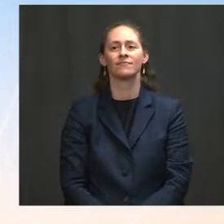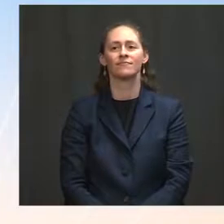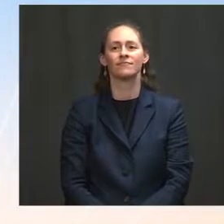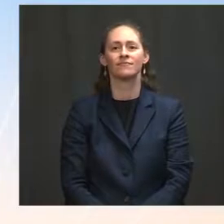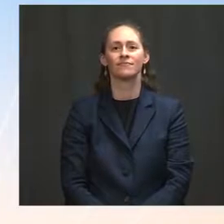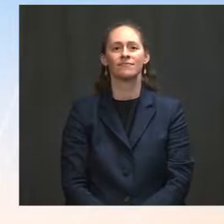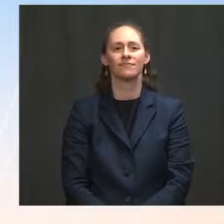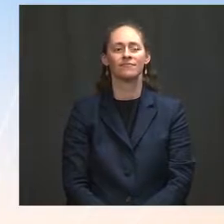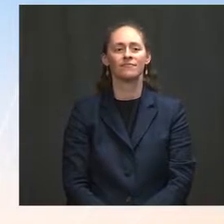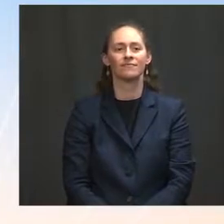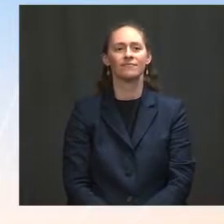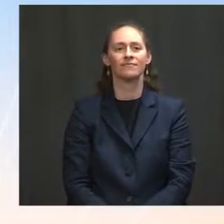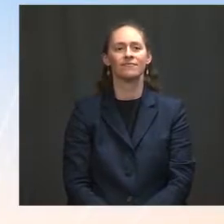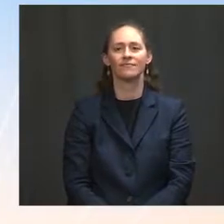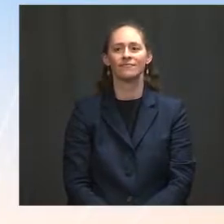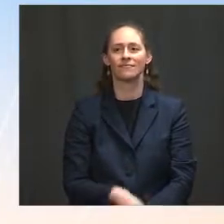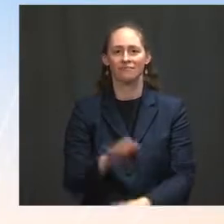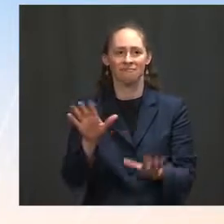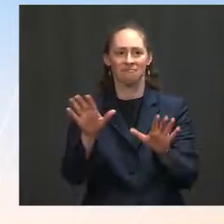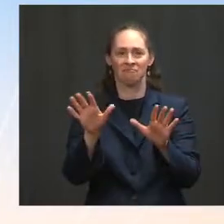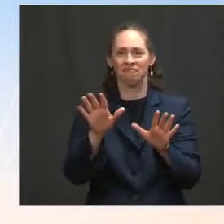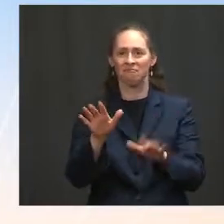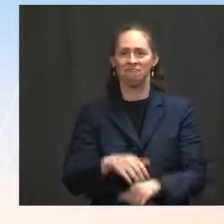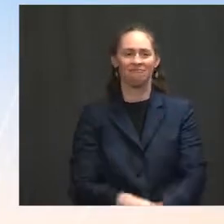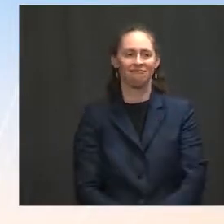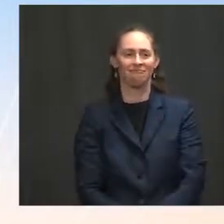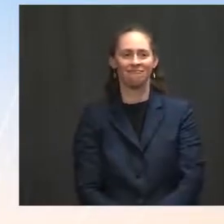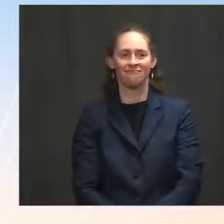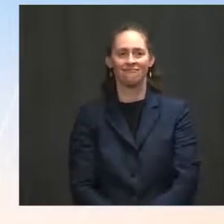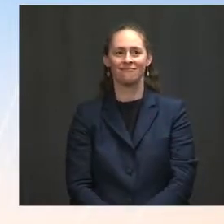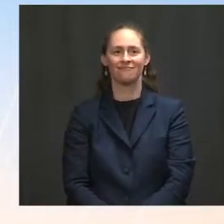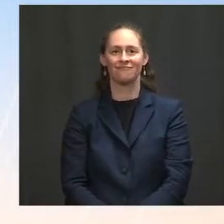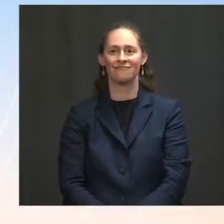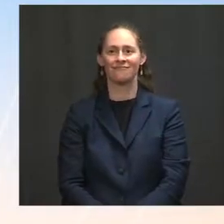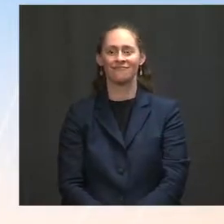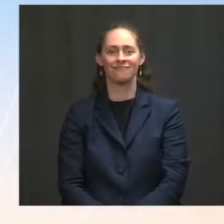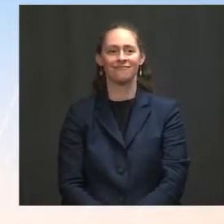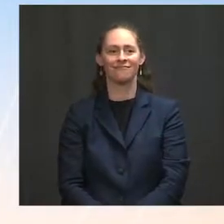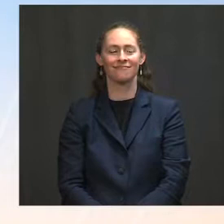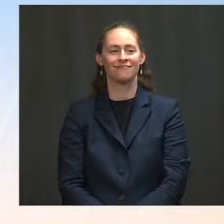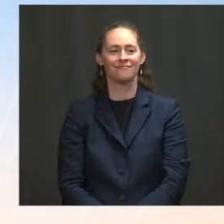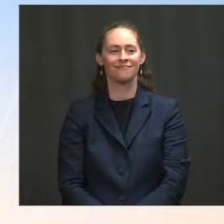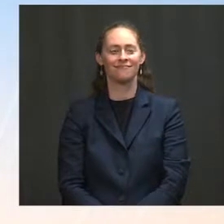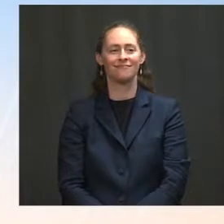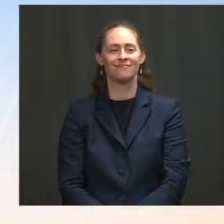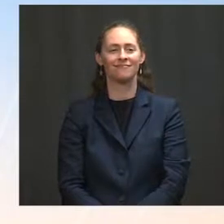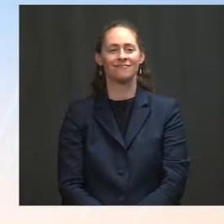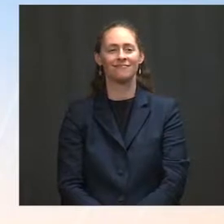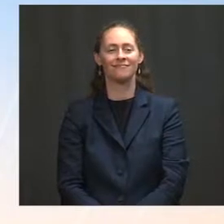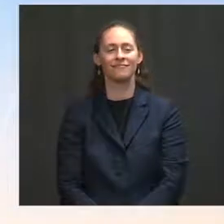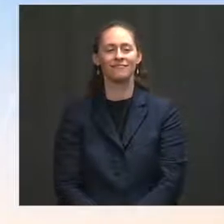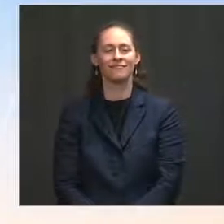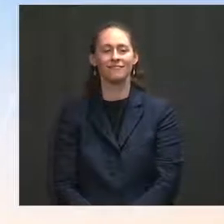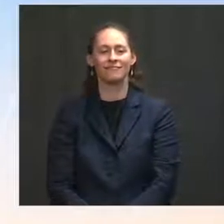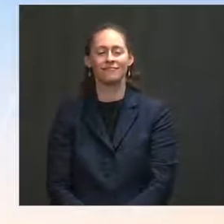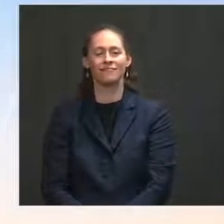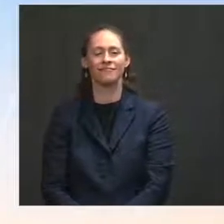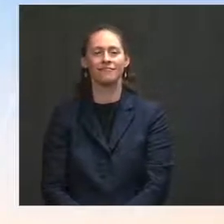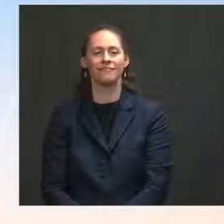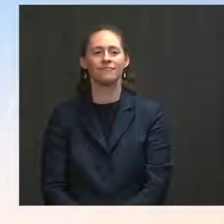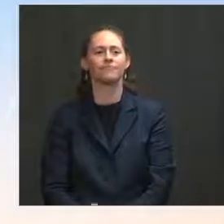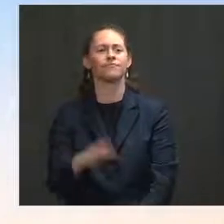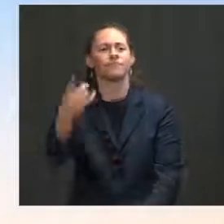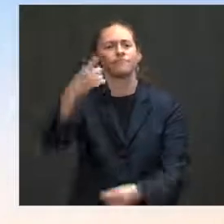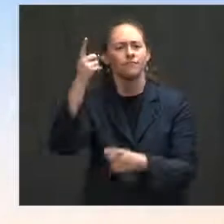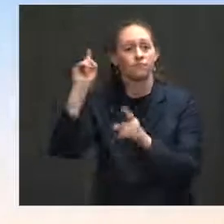right. getting- I wasn't on my bingo card I know. today, but that's fine. Well, we'll segue. Yep. What is President Biden receiving from Prime Minister Trudeau? Because I know that there's a bet